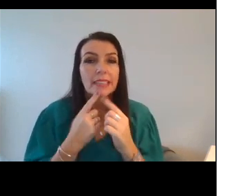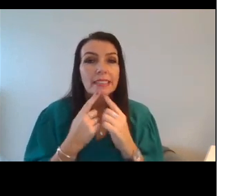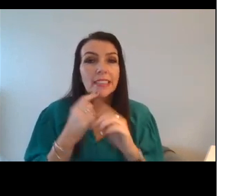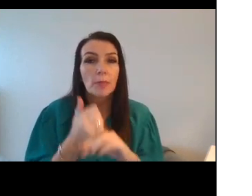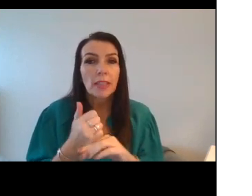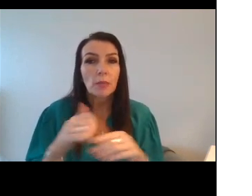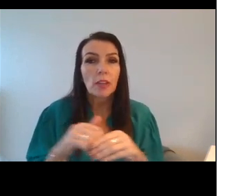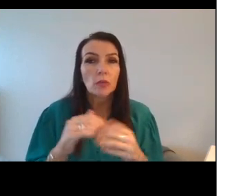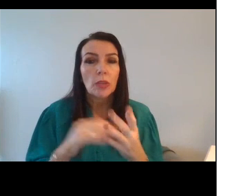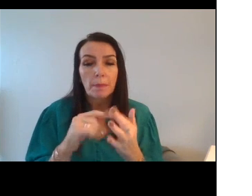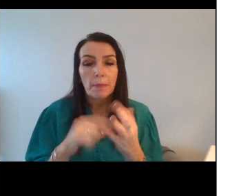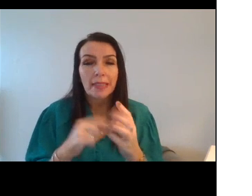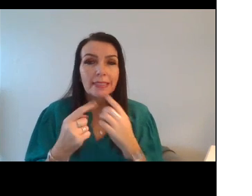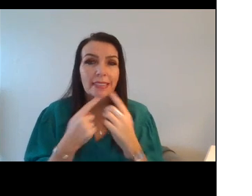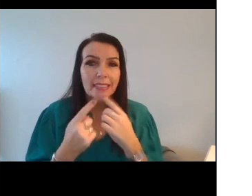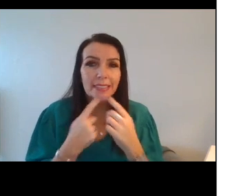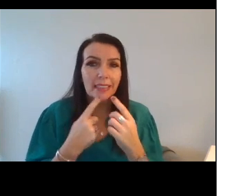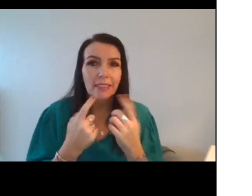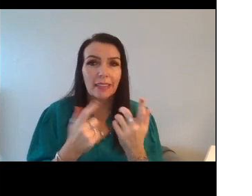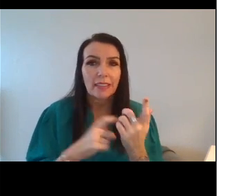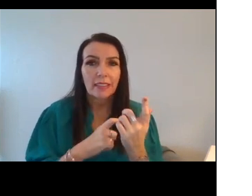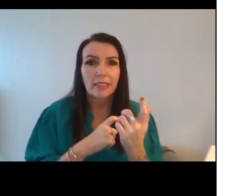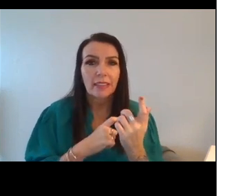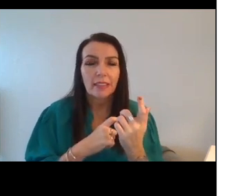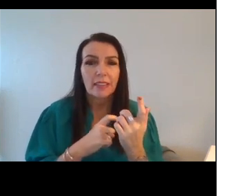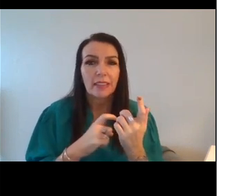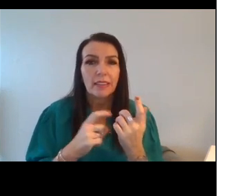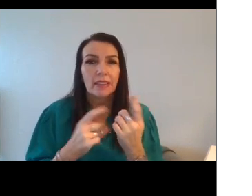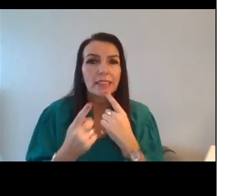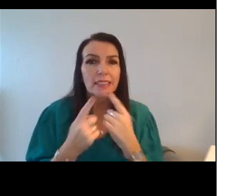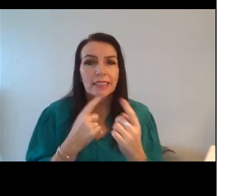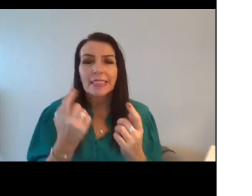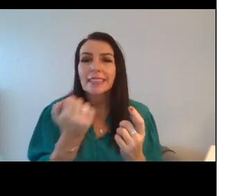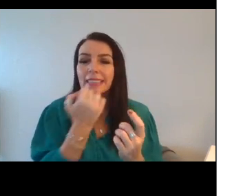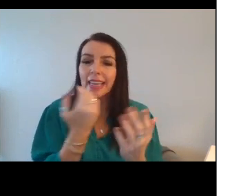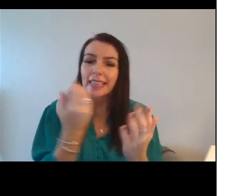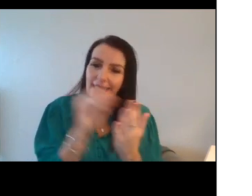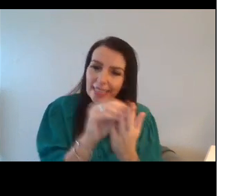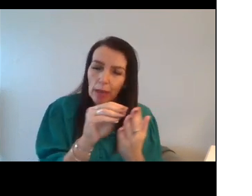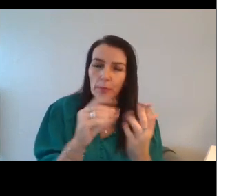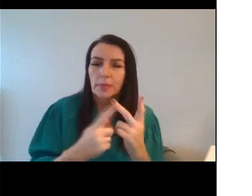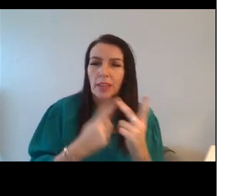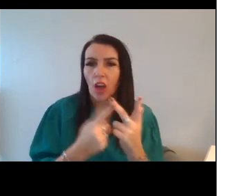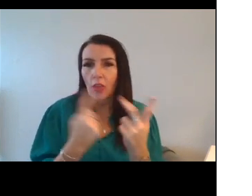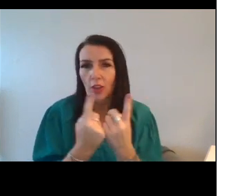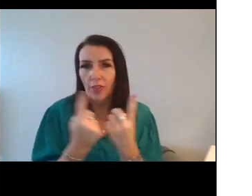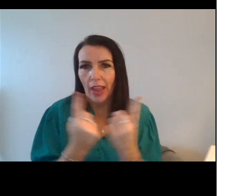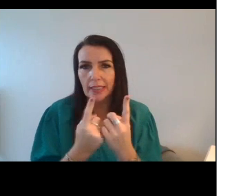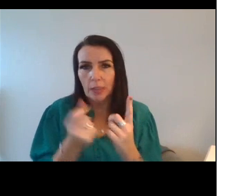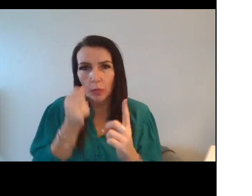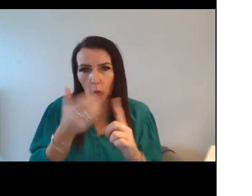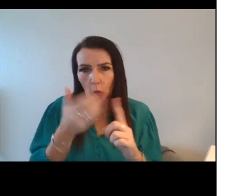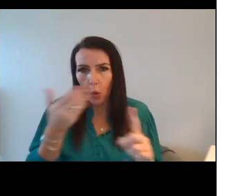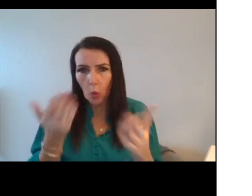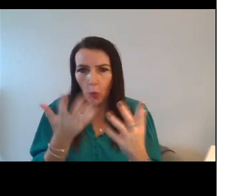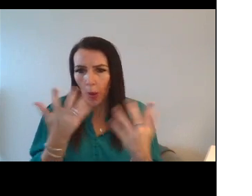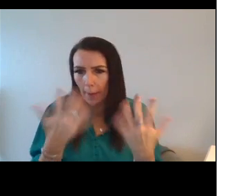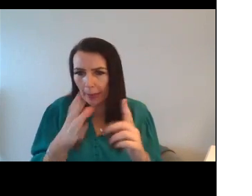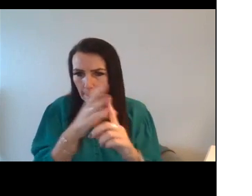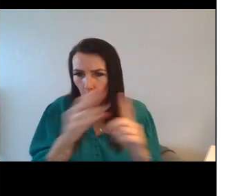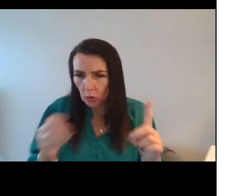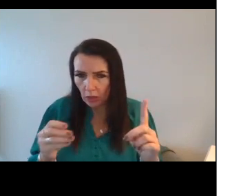metadata fields such as confidence levels, date stamps, and other flags that help users understand where a record has been modeled, and if